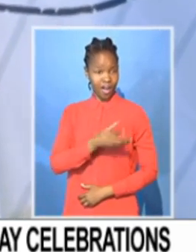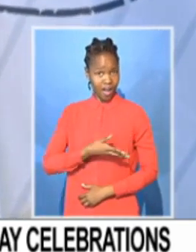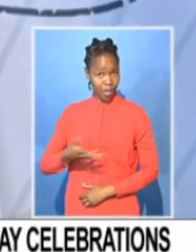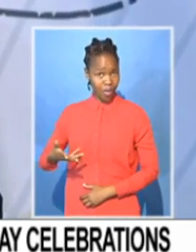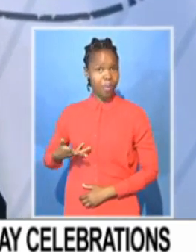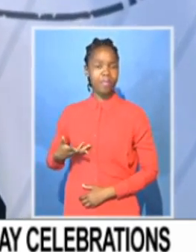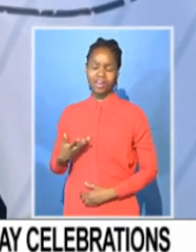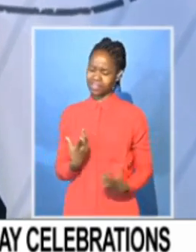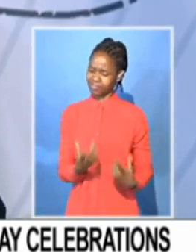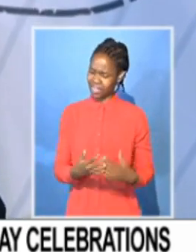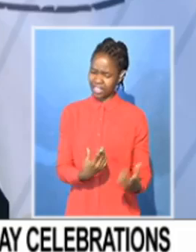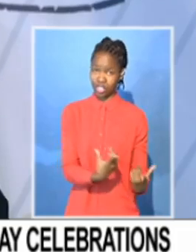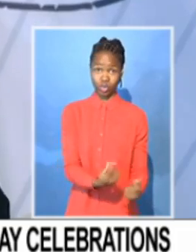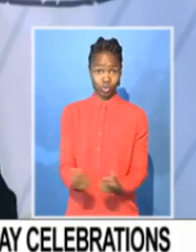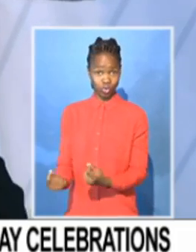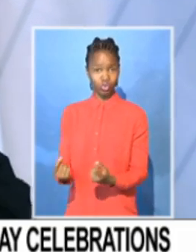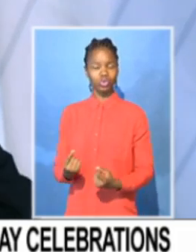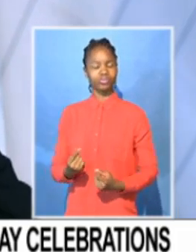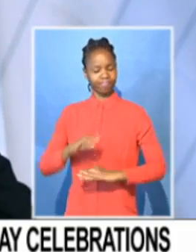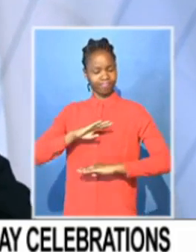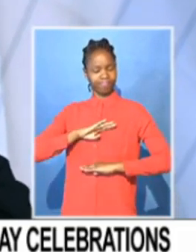at all times.